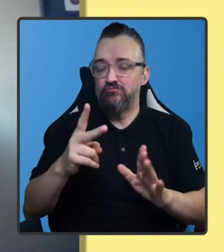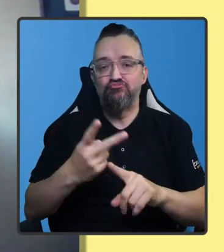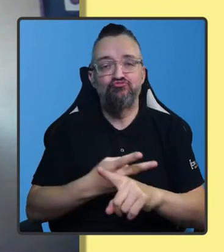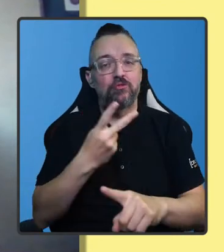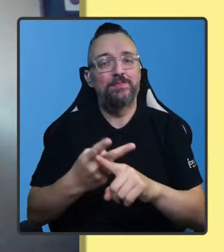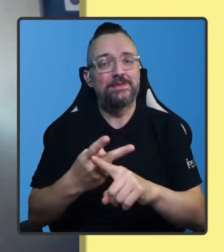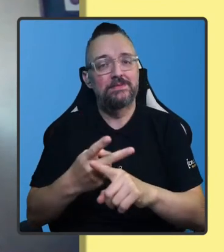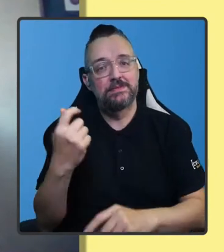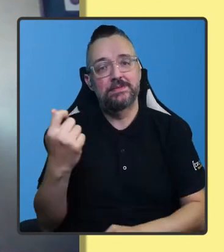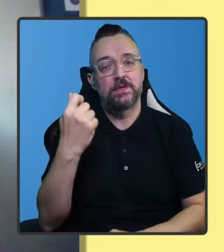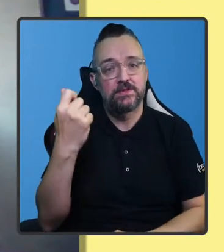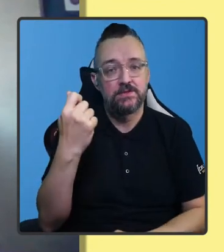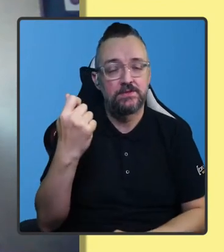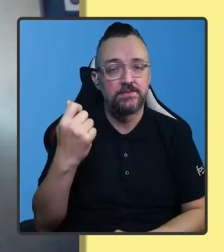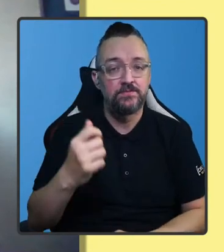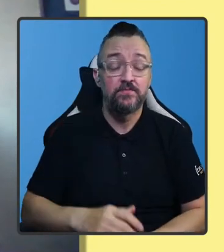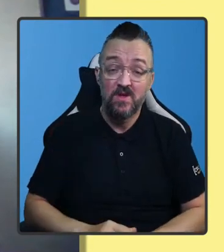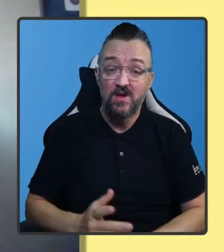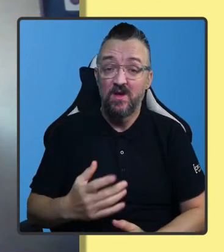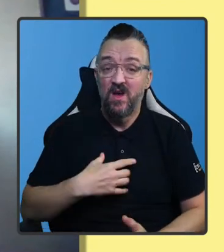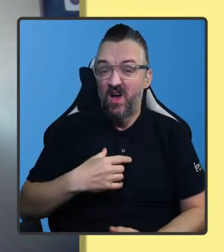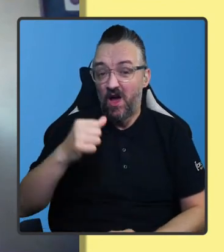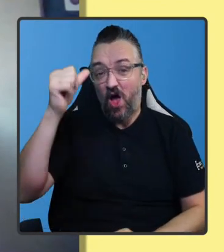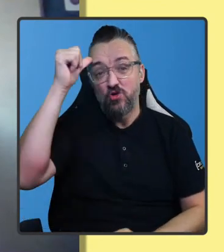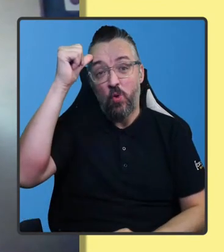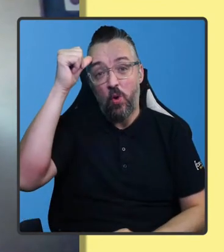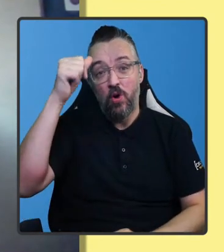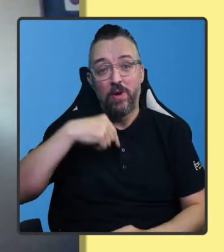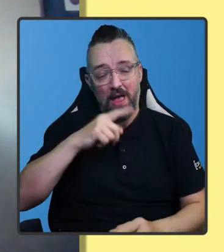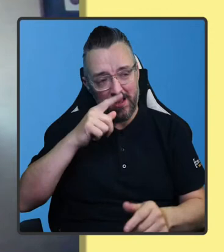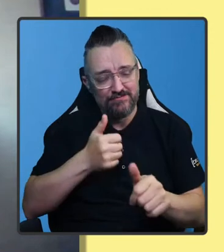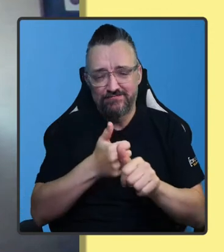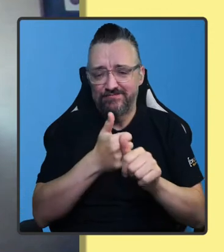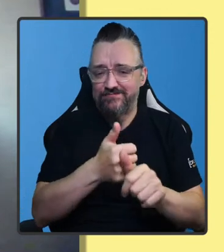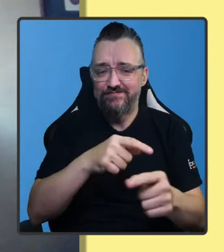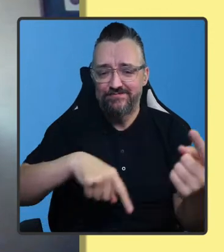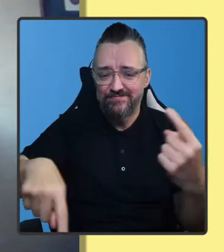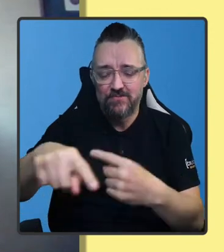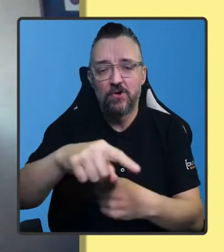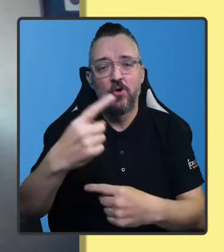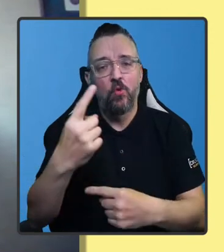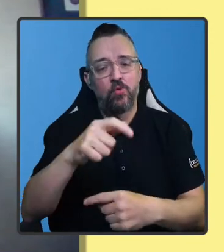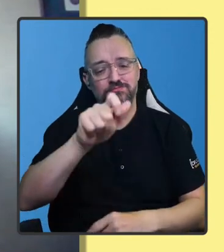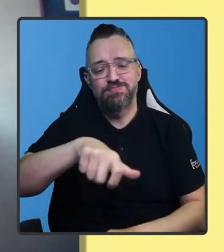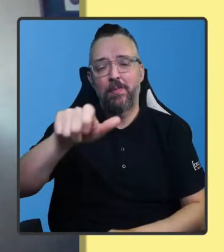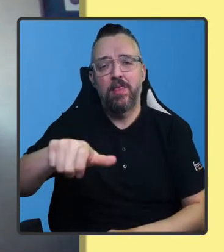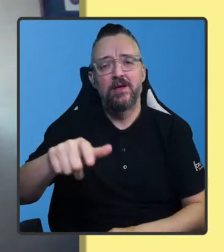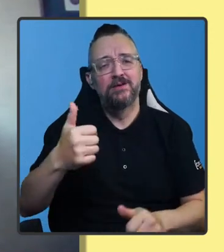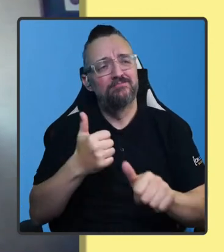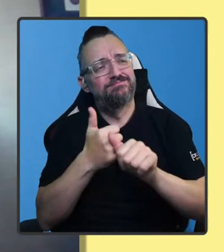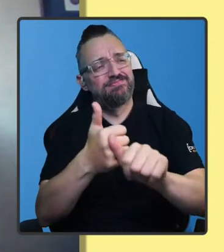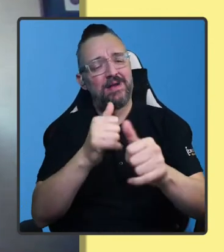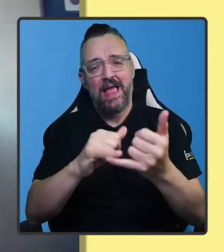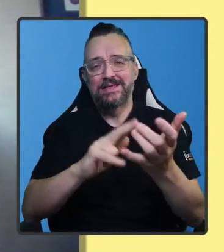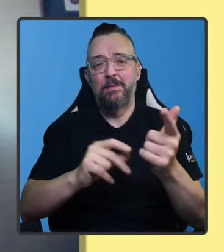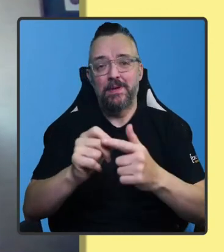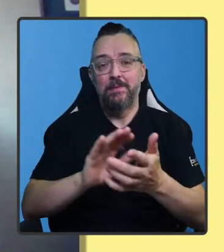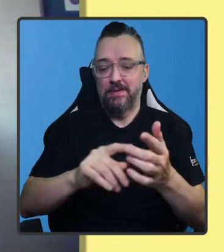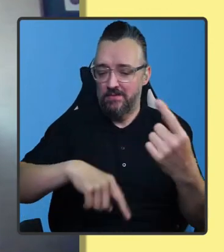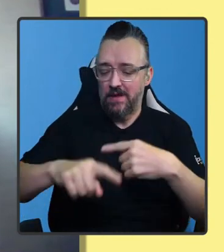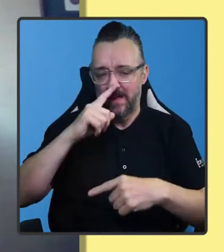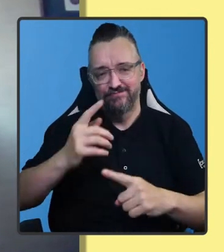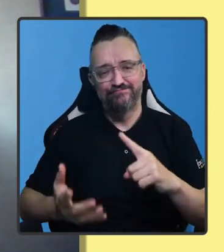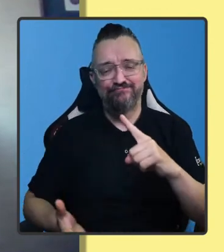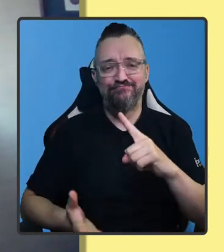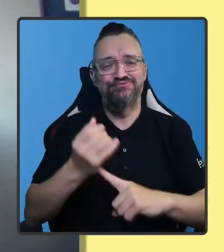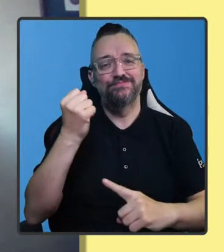And I know that once again, we can count on our army of activists to get out the SNP vote to deliver another thumping election result and